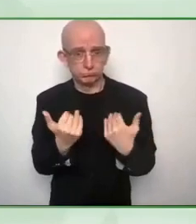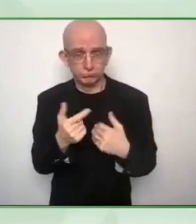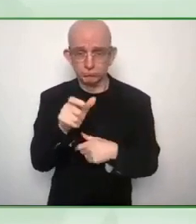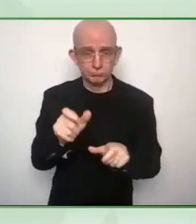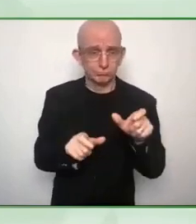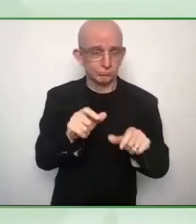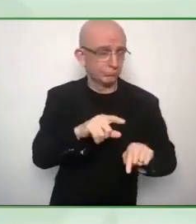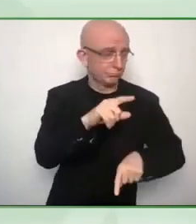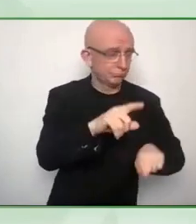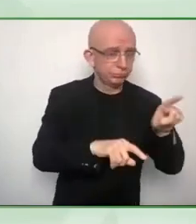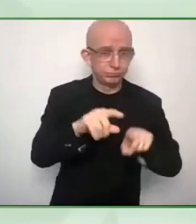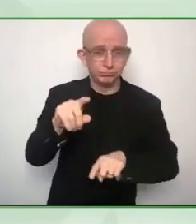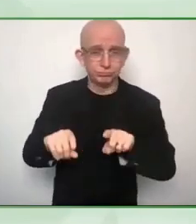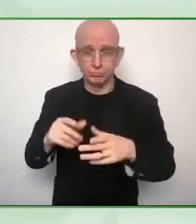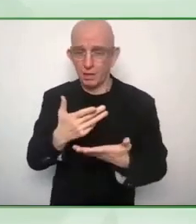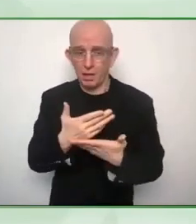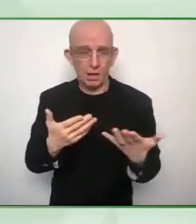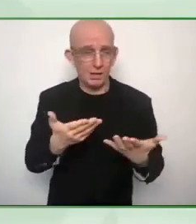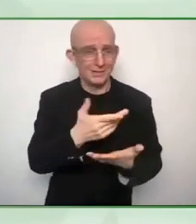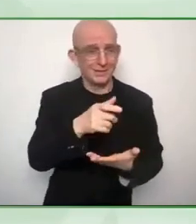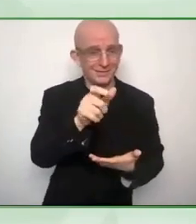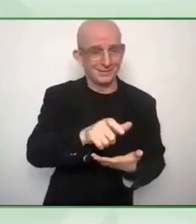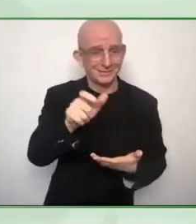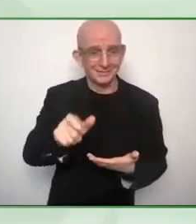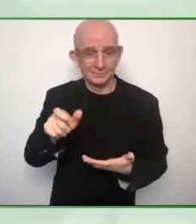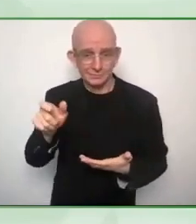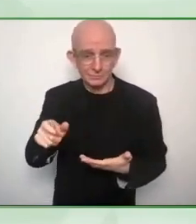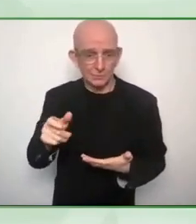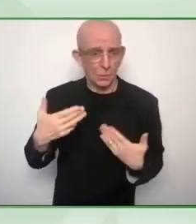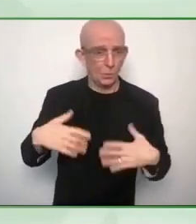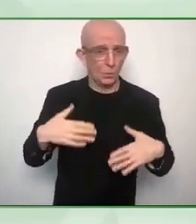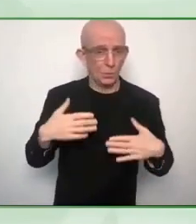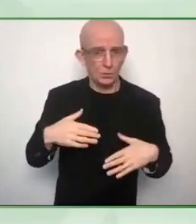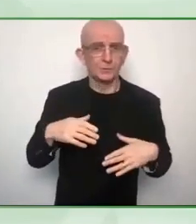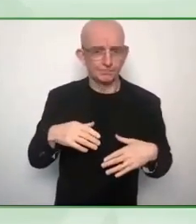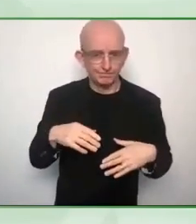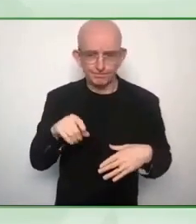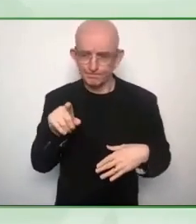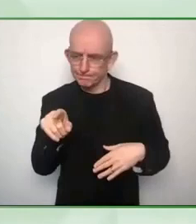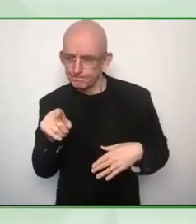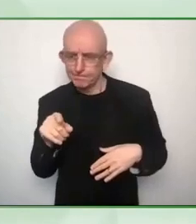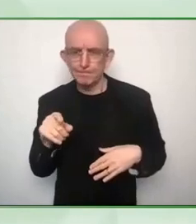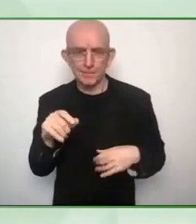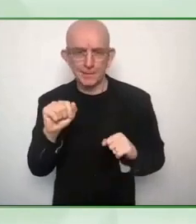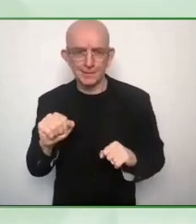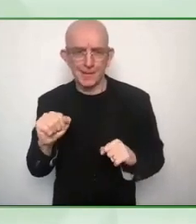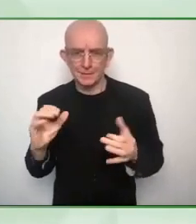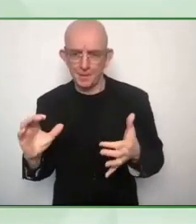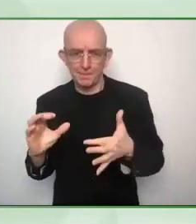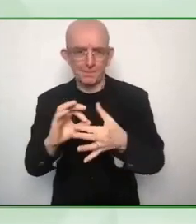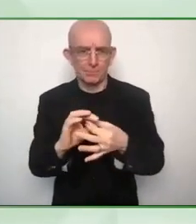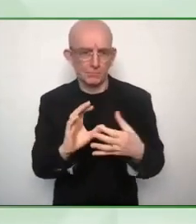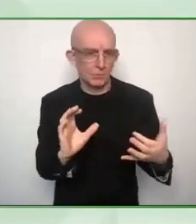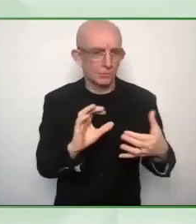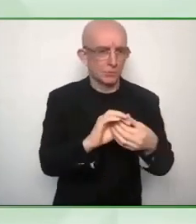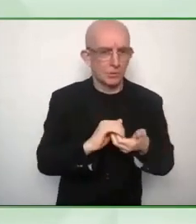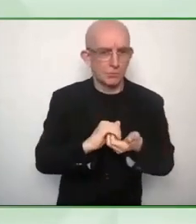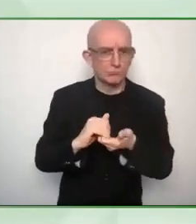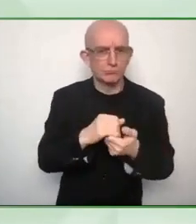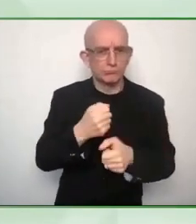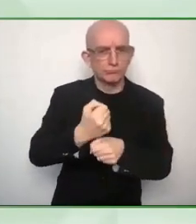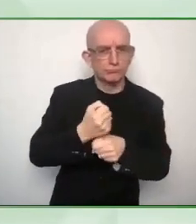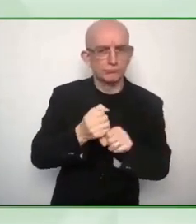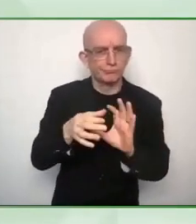sharing good ideas and practices and initiatives. So consolidating all the work